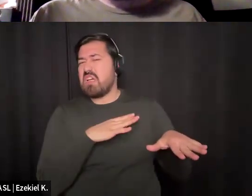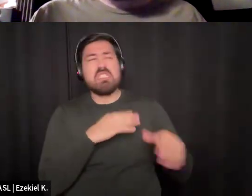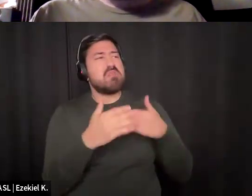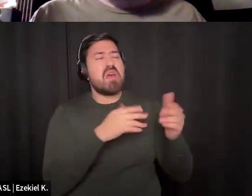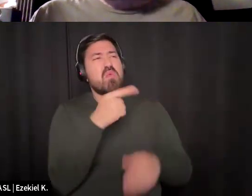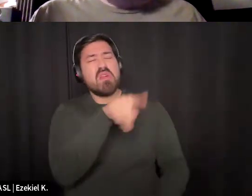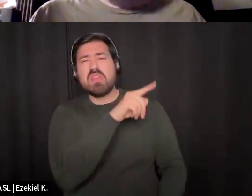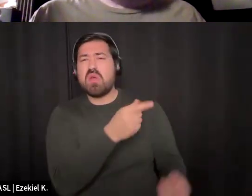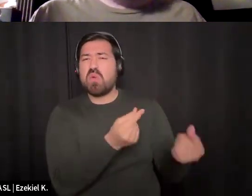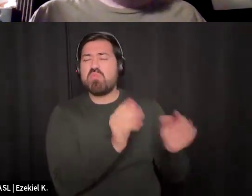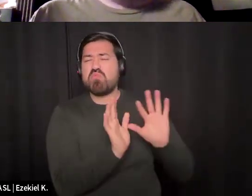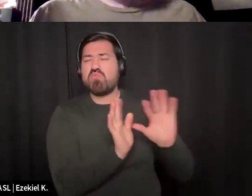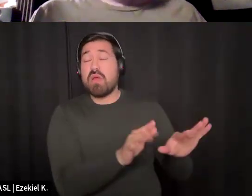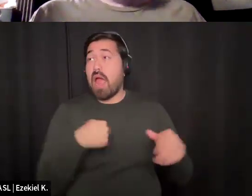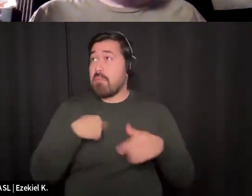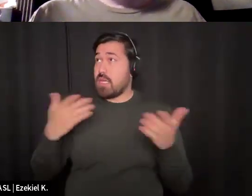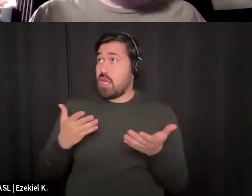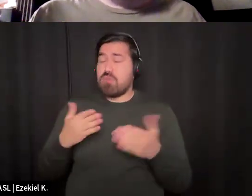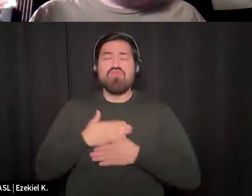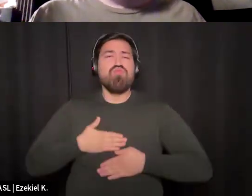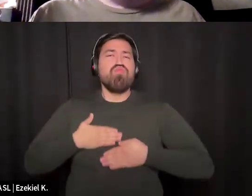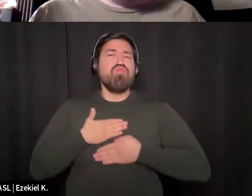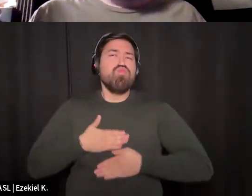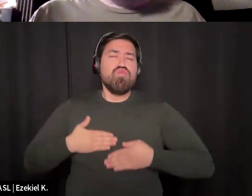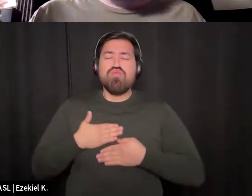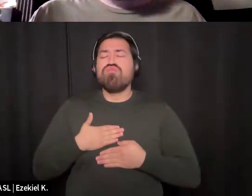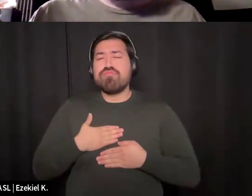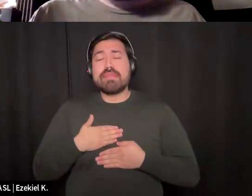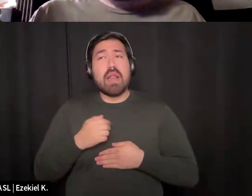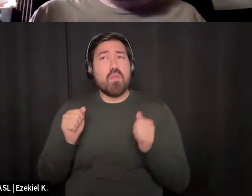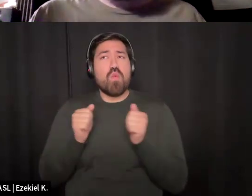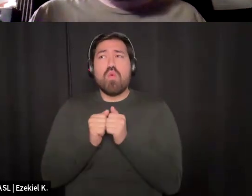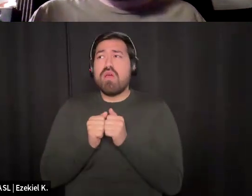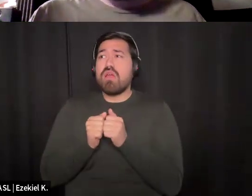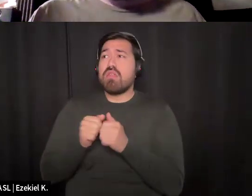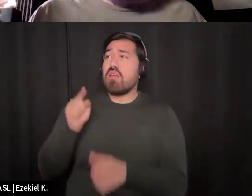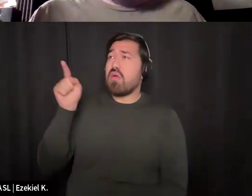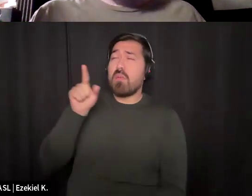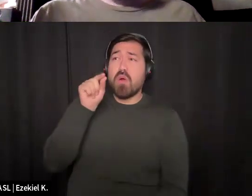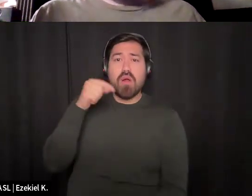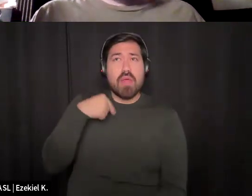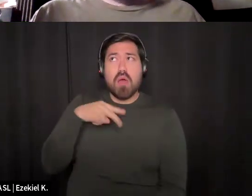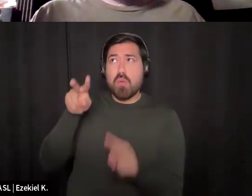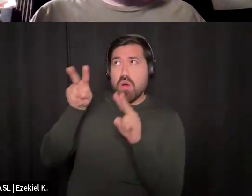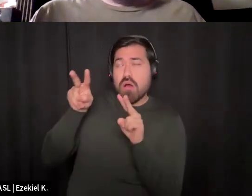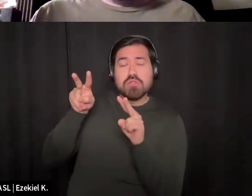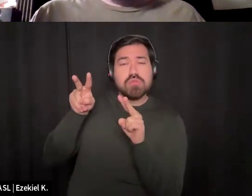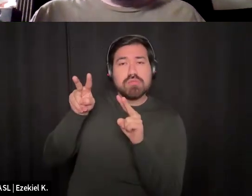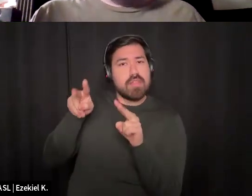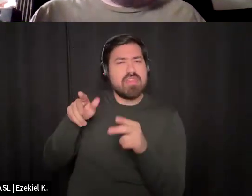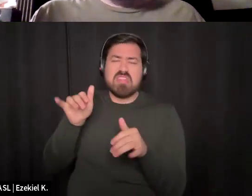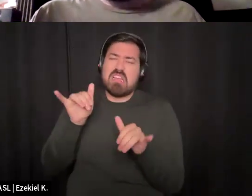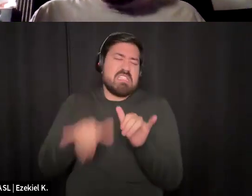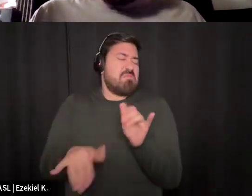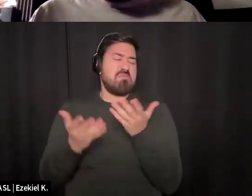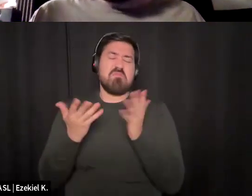matter what other people are seeing. Right now, I'm here and I'm with a lesser goldfinch, and that's all I really need right now.